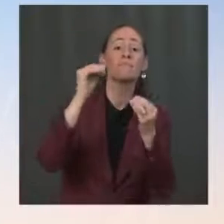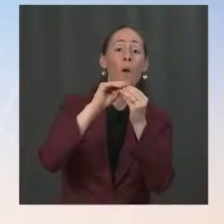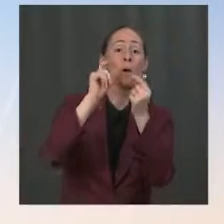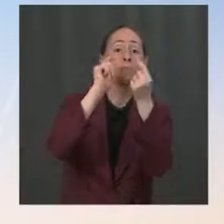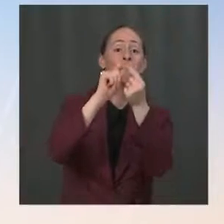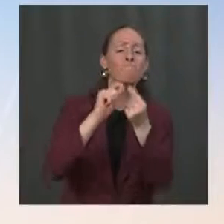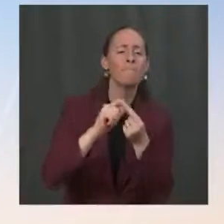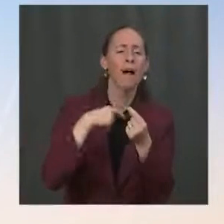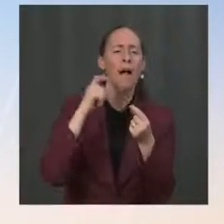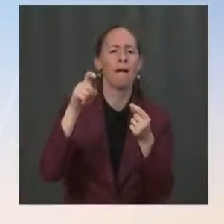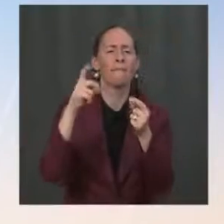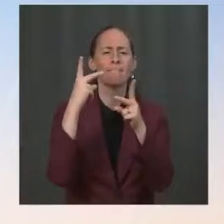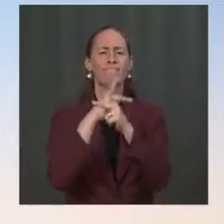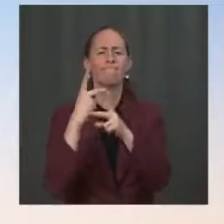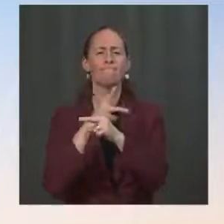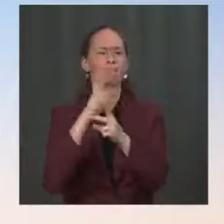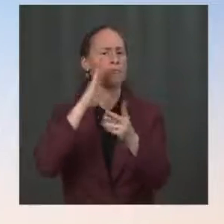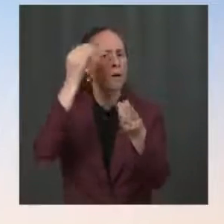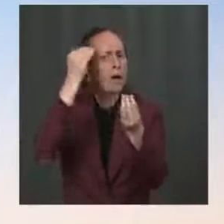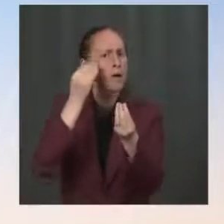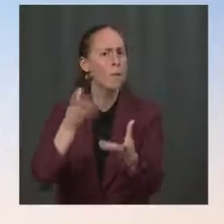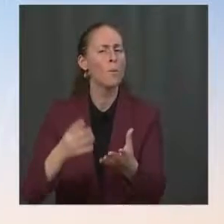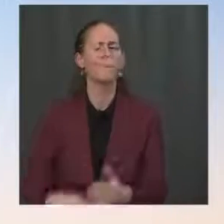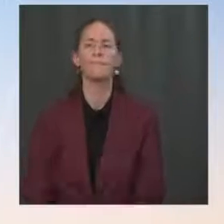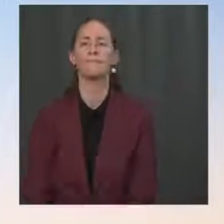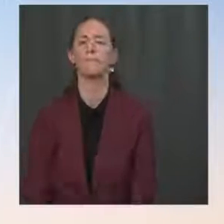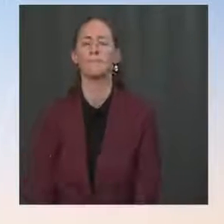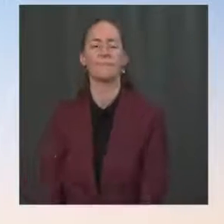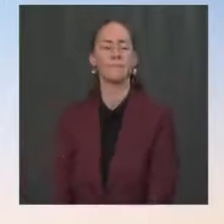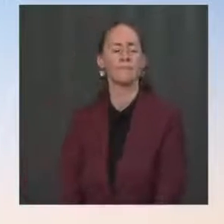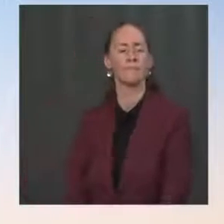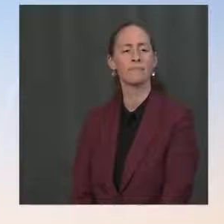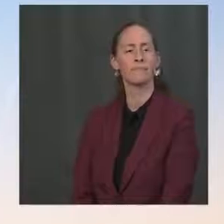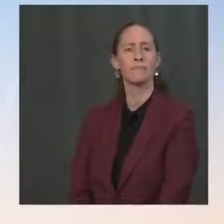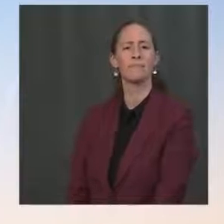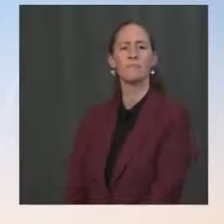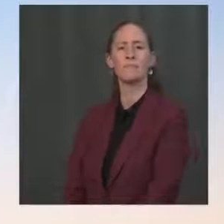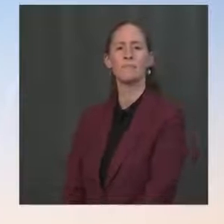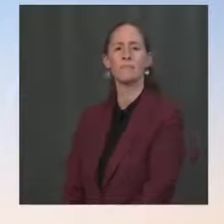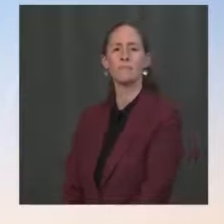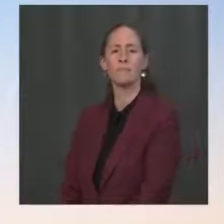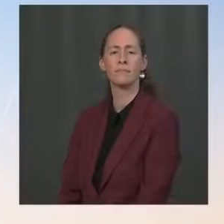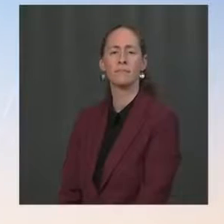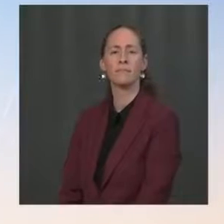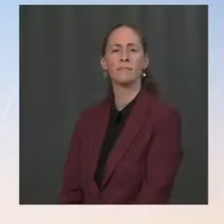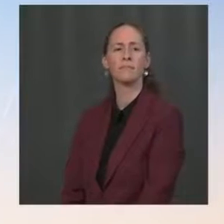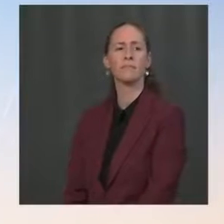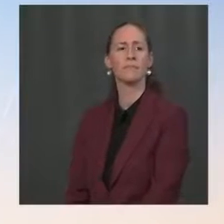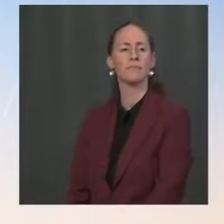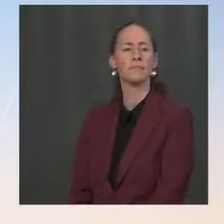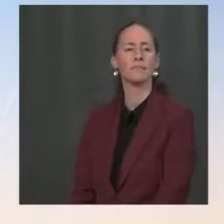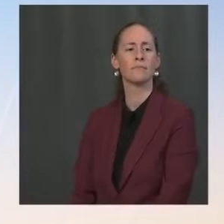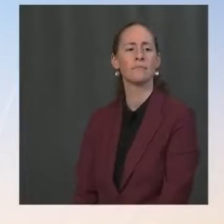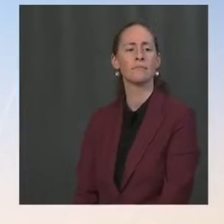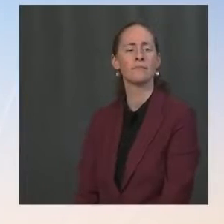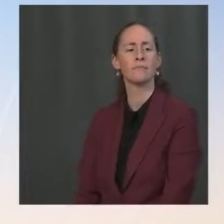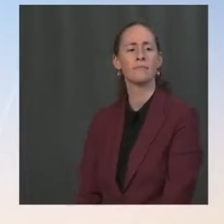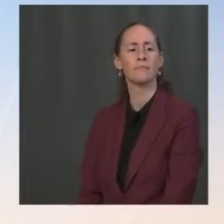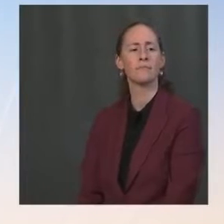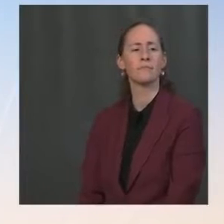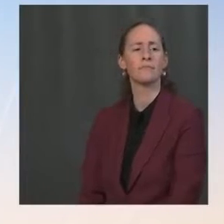to report to all of you, we will provide that information. Go ahead. Thank you, Jen. Moments ago, you said that the commitment doesn't